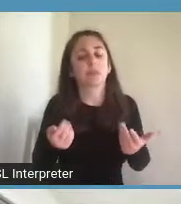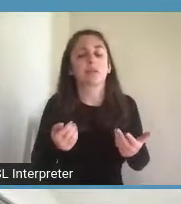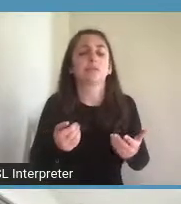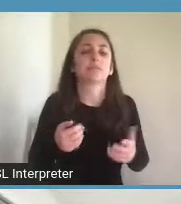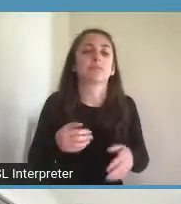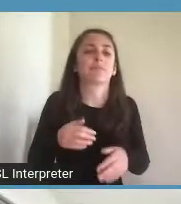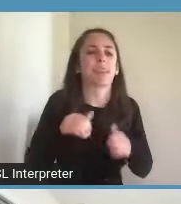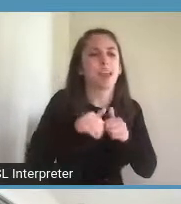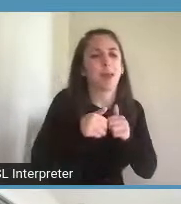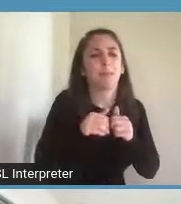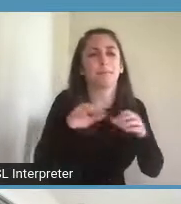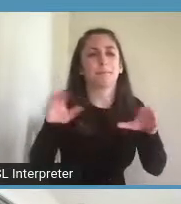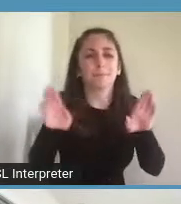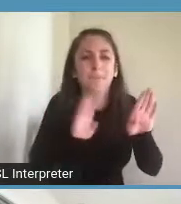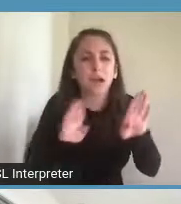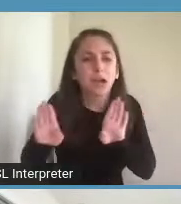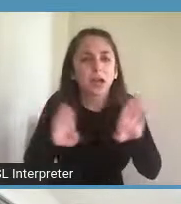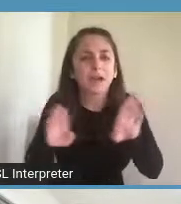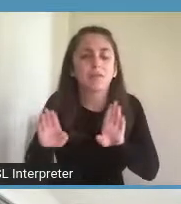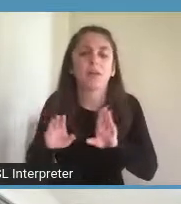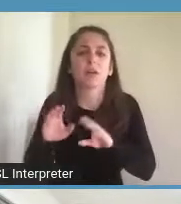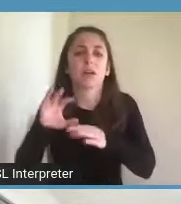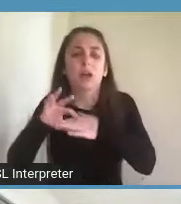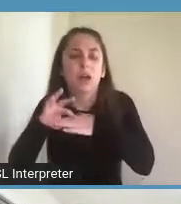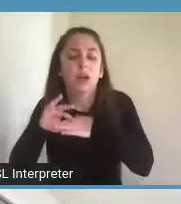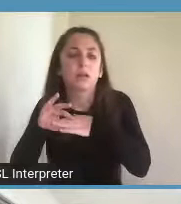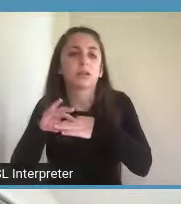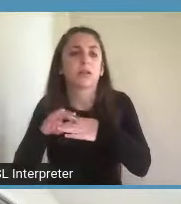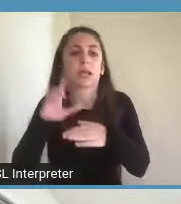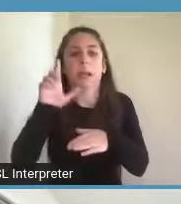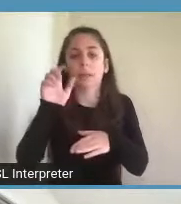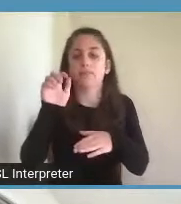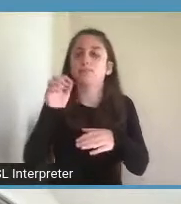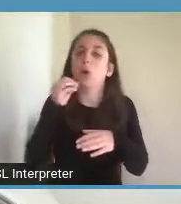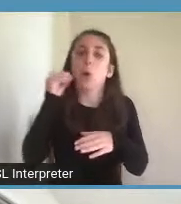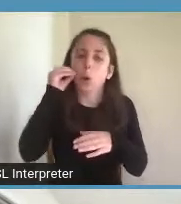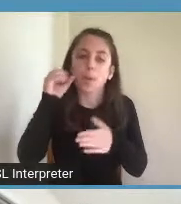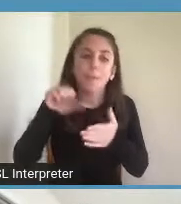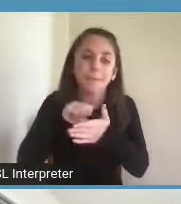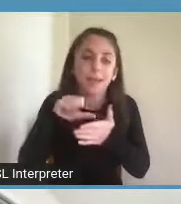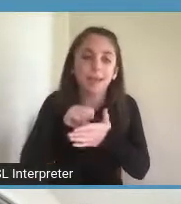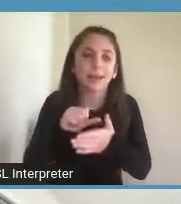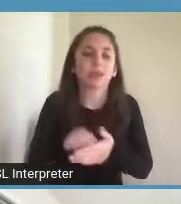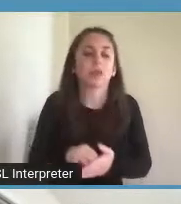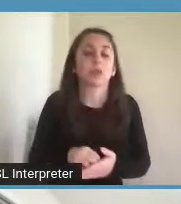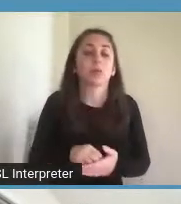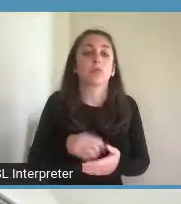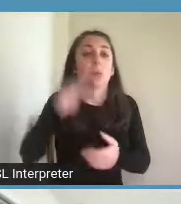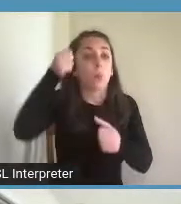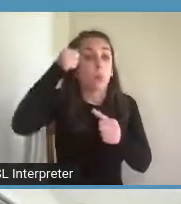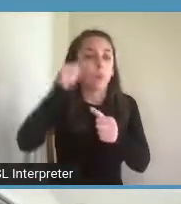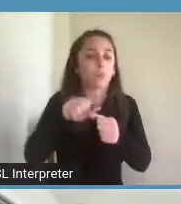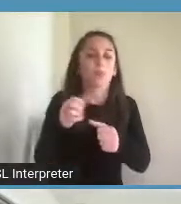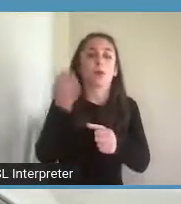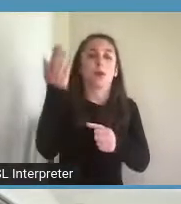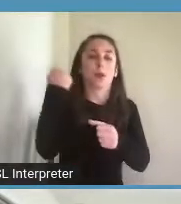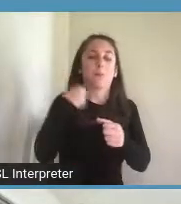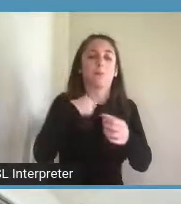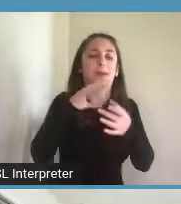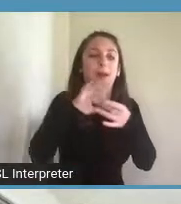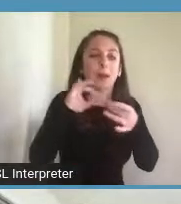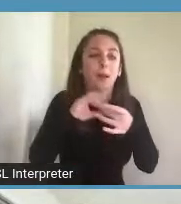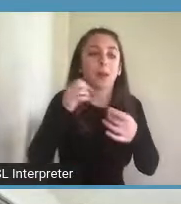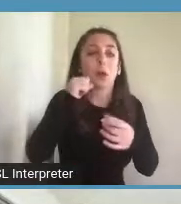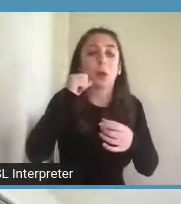content, landing pages. Here, what I'm seeing is, remember my homepage was not my most popular page, but it